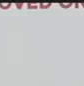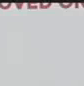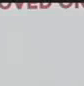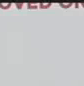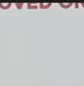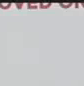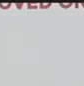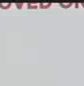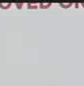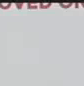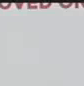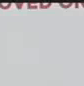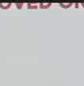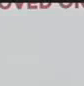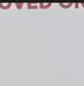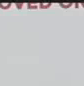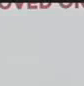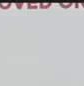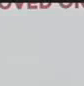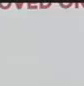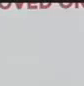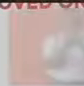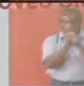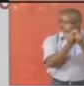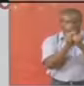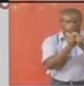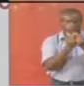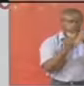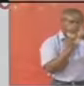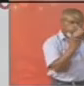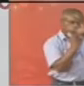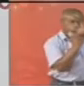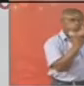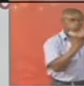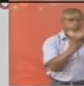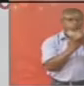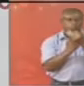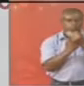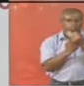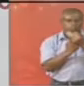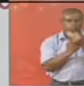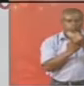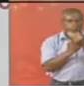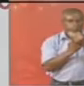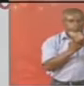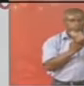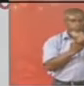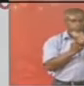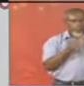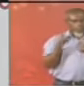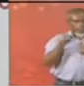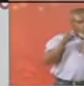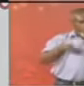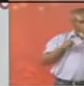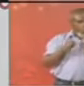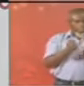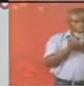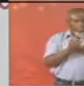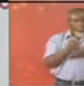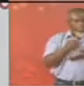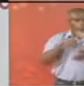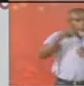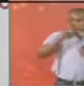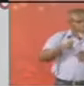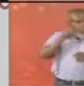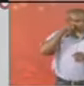monitoring to ensure that you adhere to quarantine. All of these people, they cannot help us to bring down the cases without you. We depend